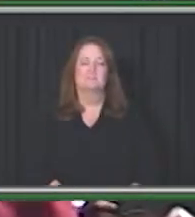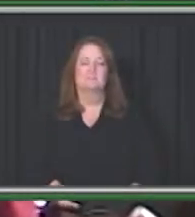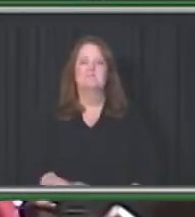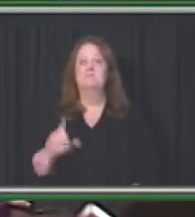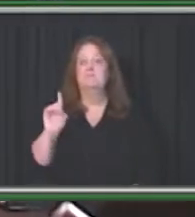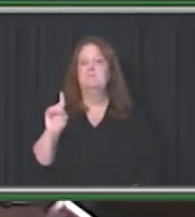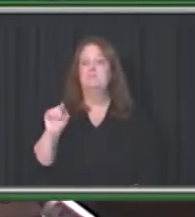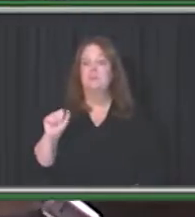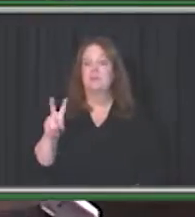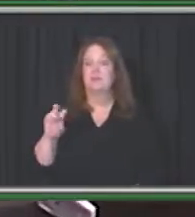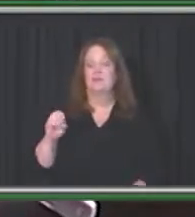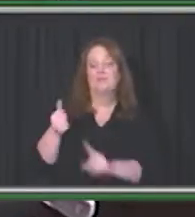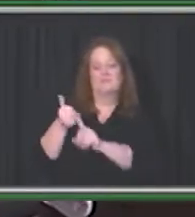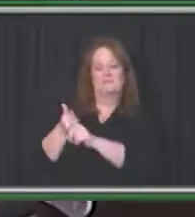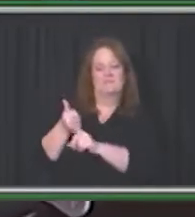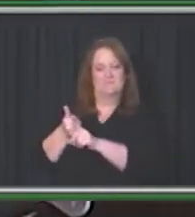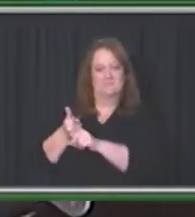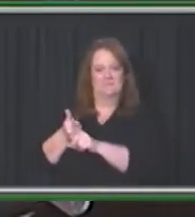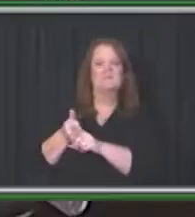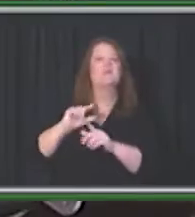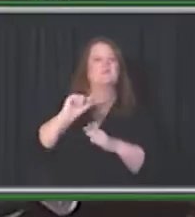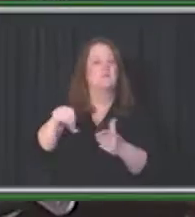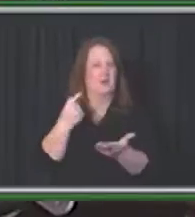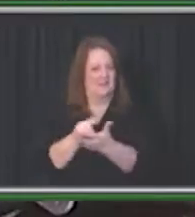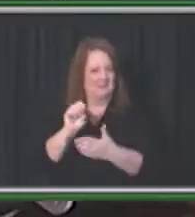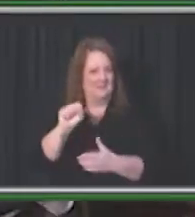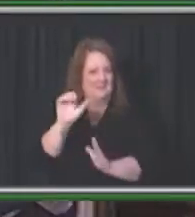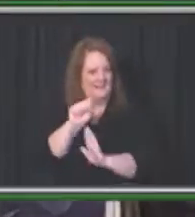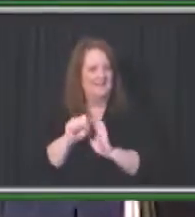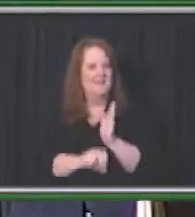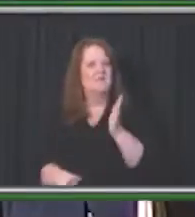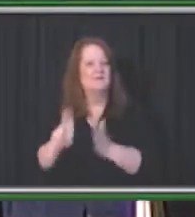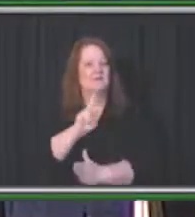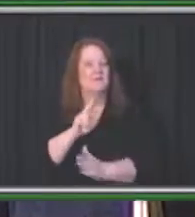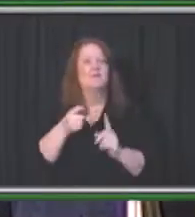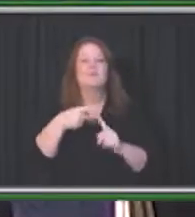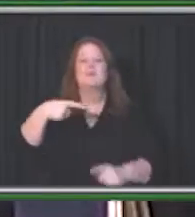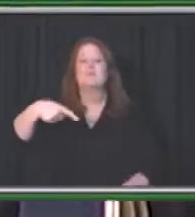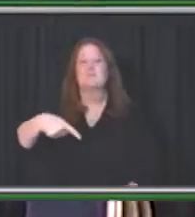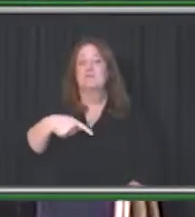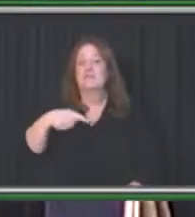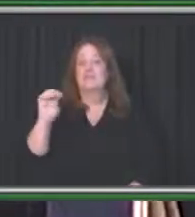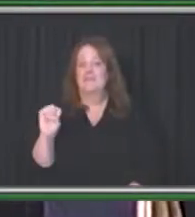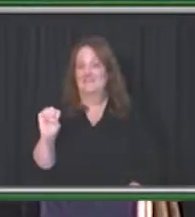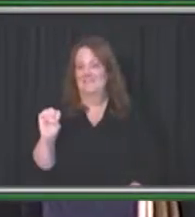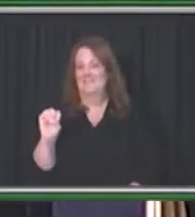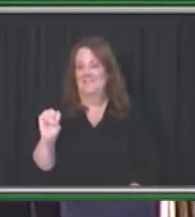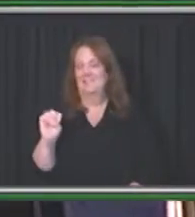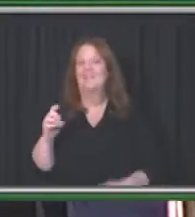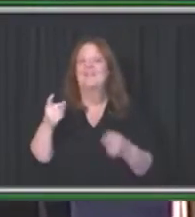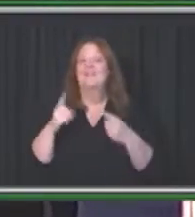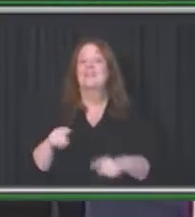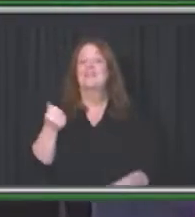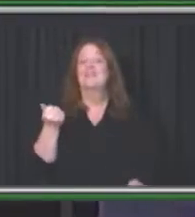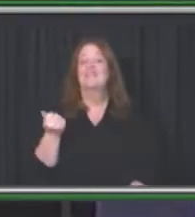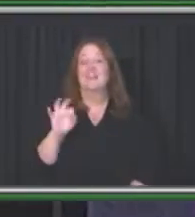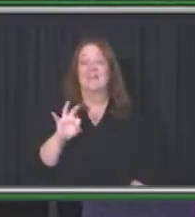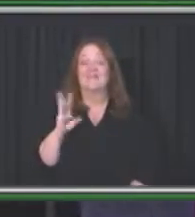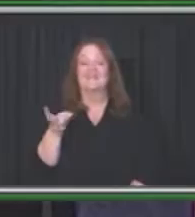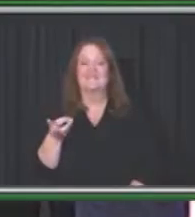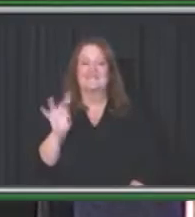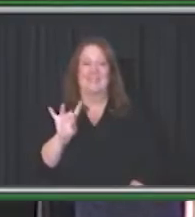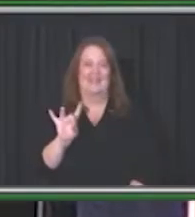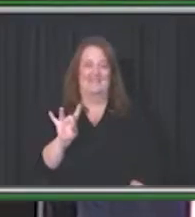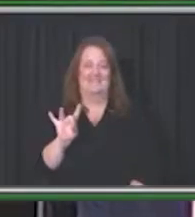Dave is a Sacramento alumnus from physical education in 1968.